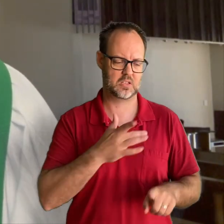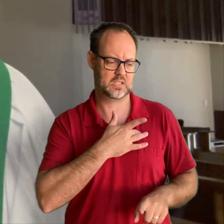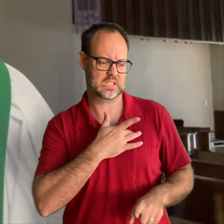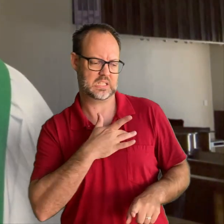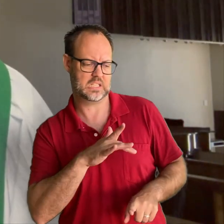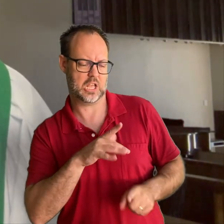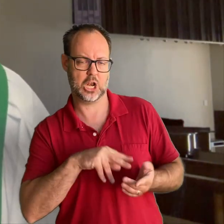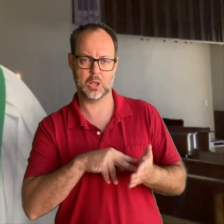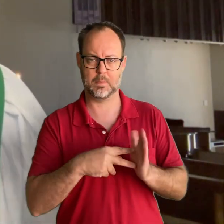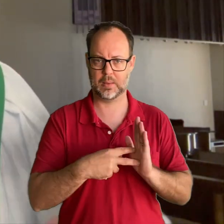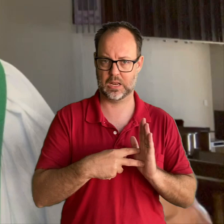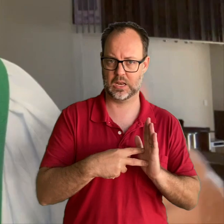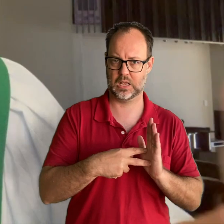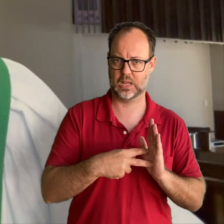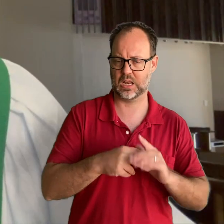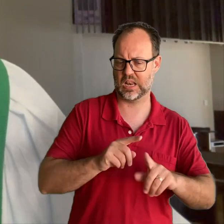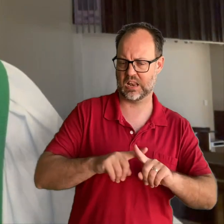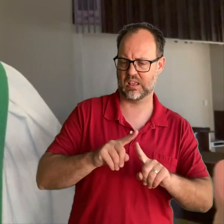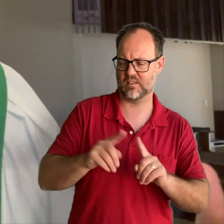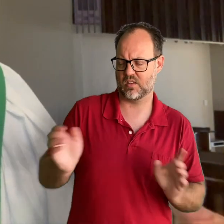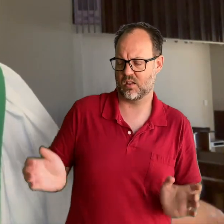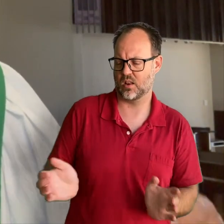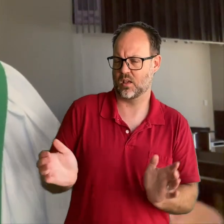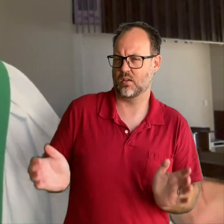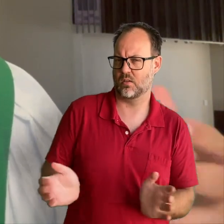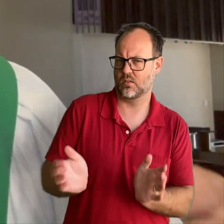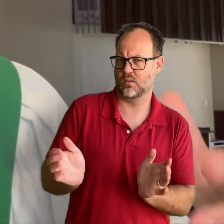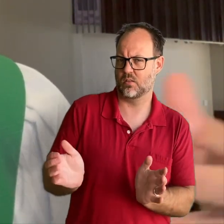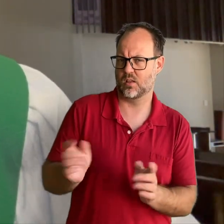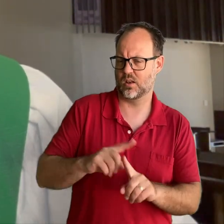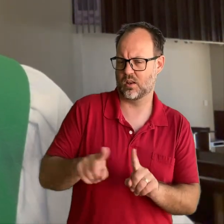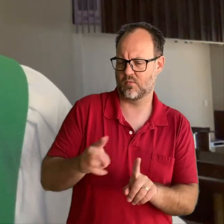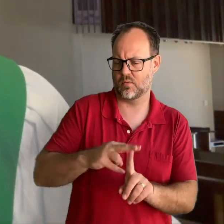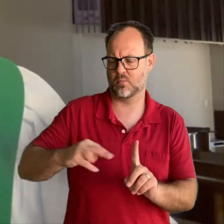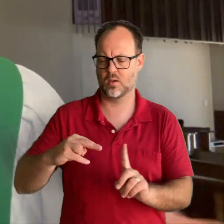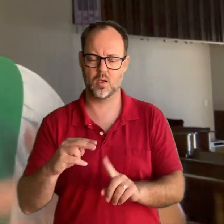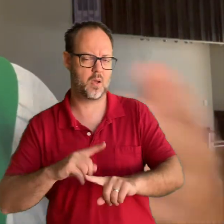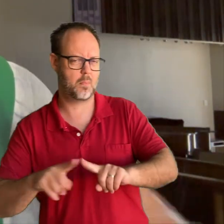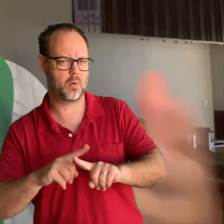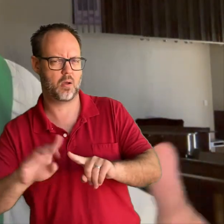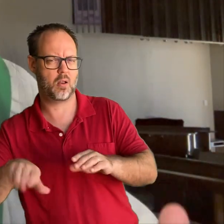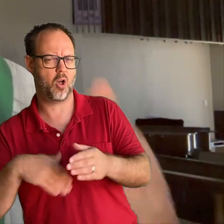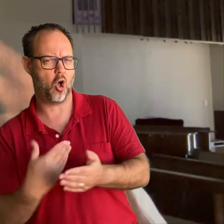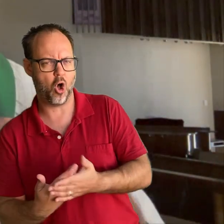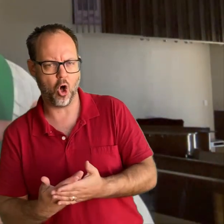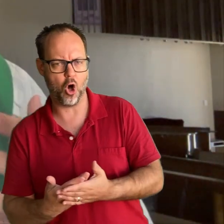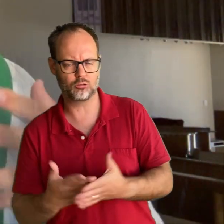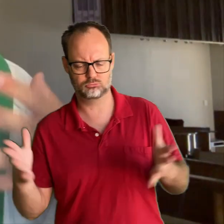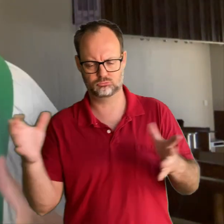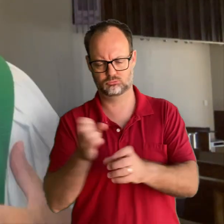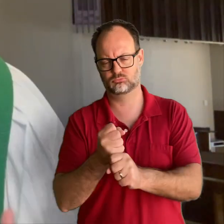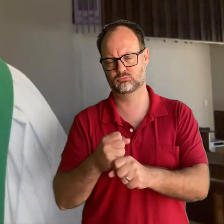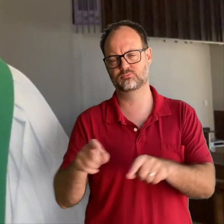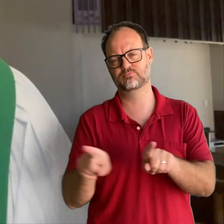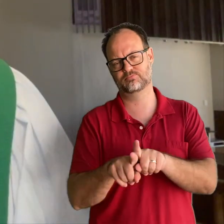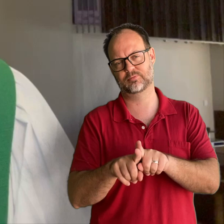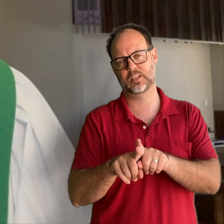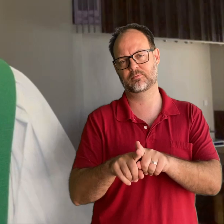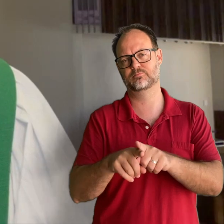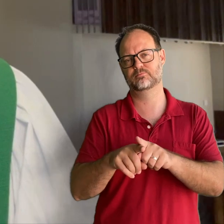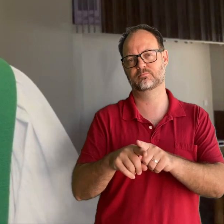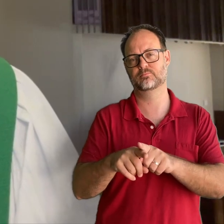nuances with each one of them. There's a different emphasis and a different perspective, but it all means the Holy Spirit lives within